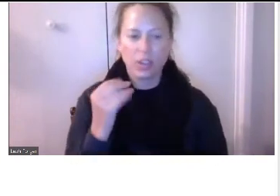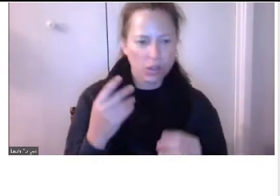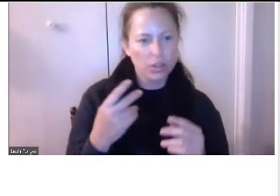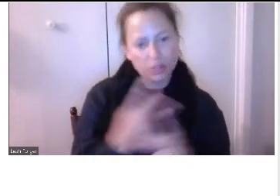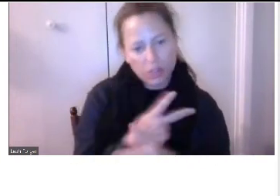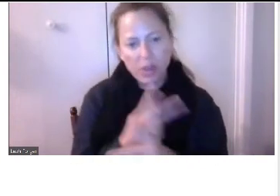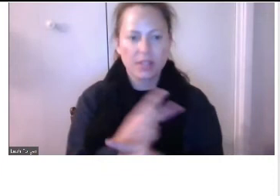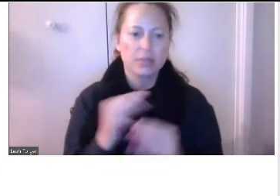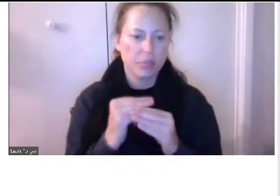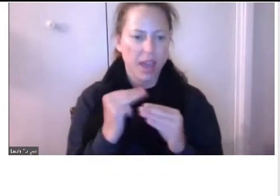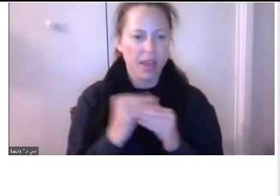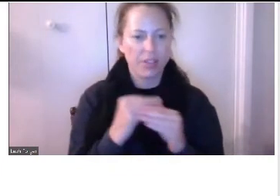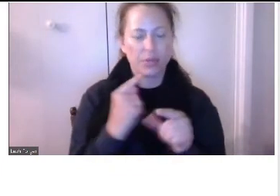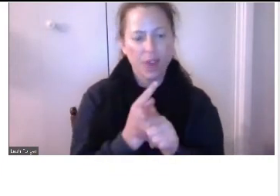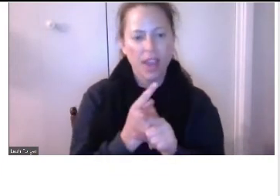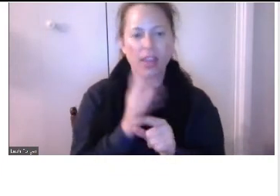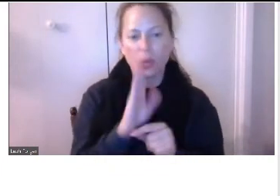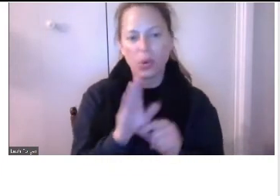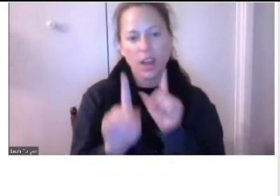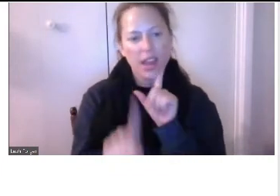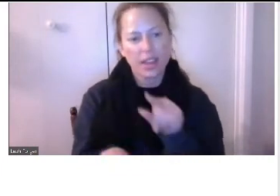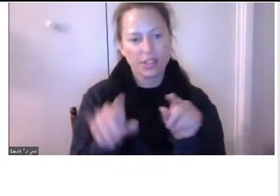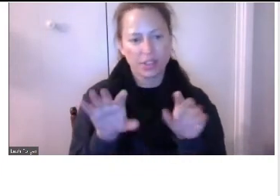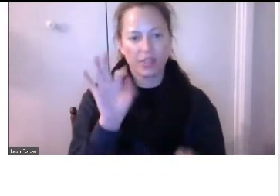All right, next slide.